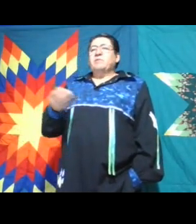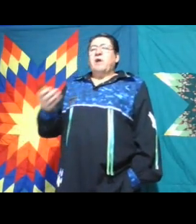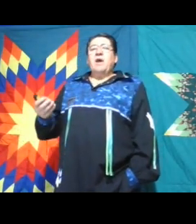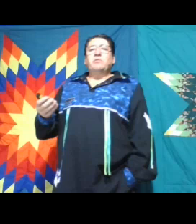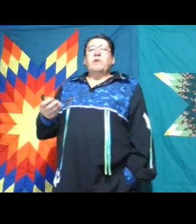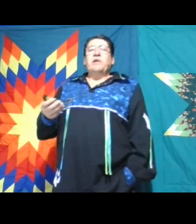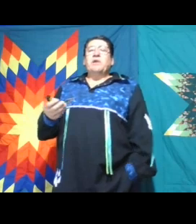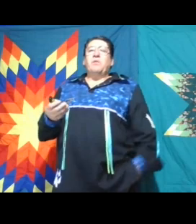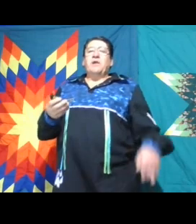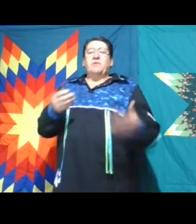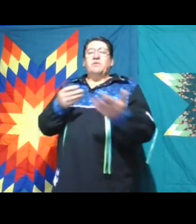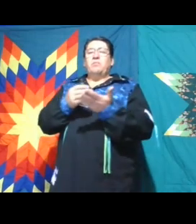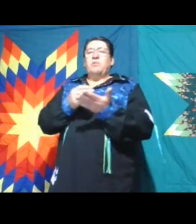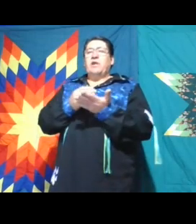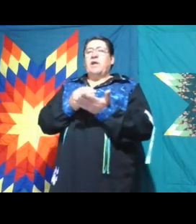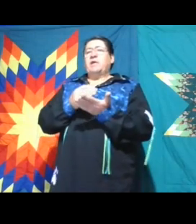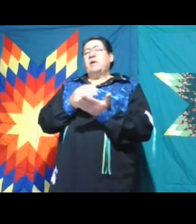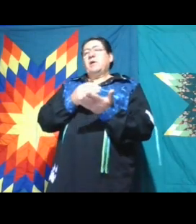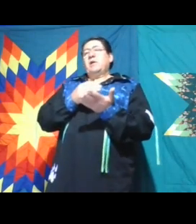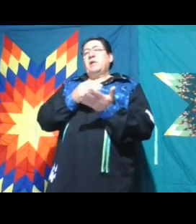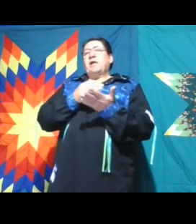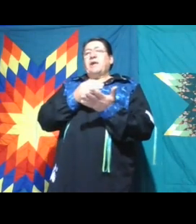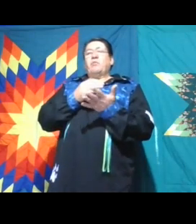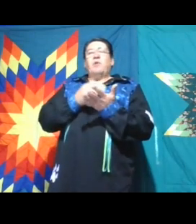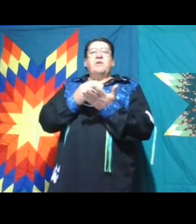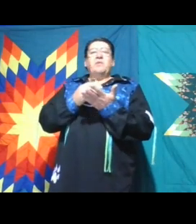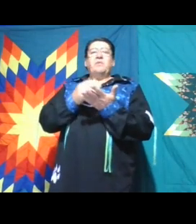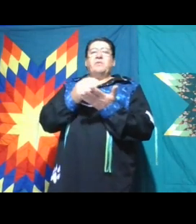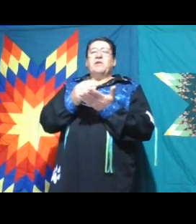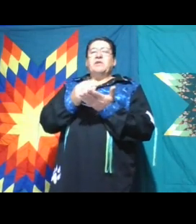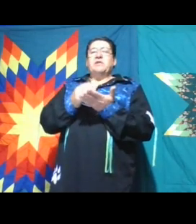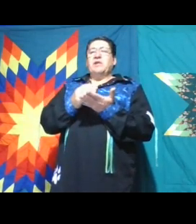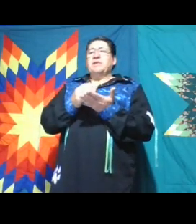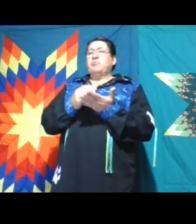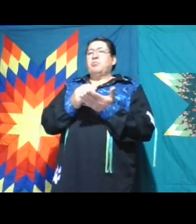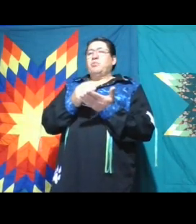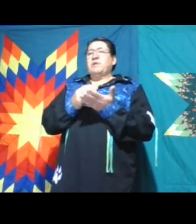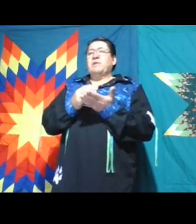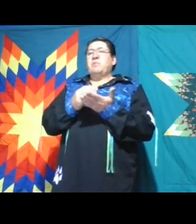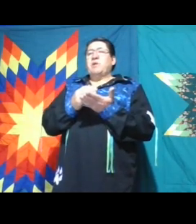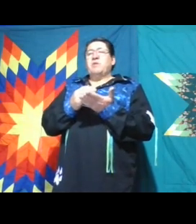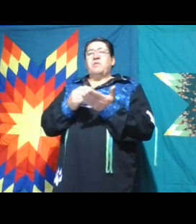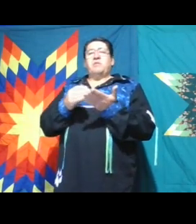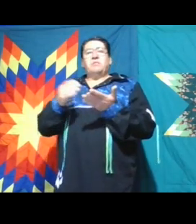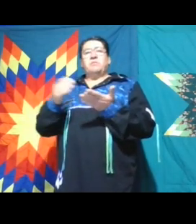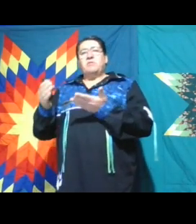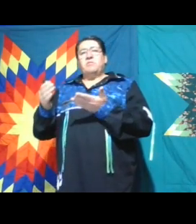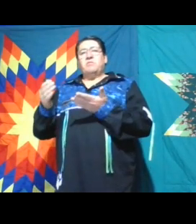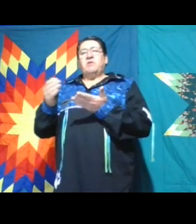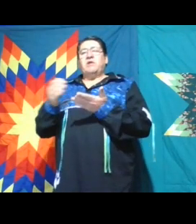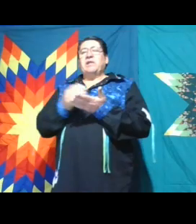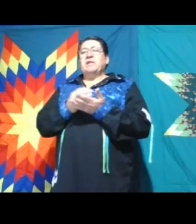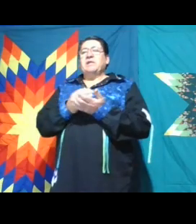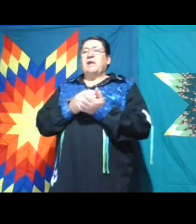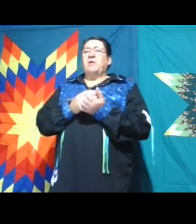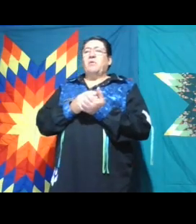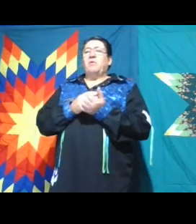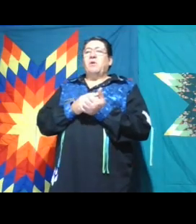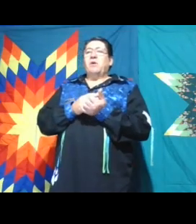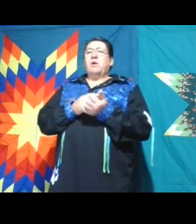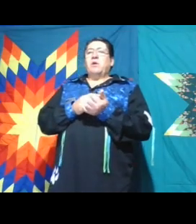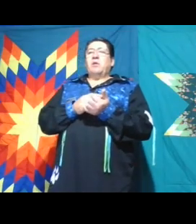several times, we know that there's normally a 1, 2, 3 strikes system in your release,